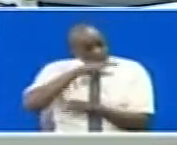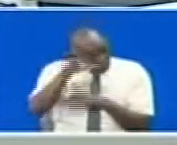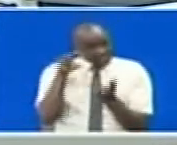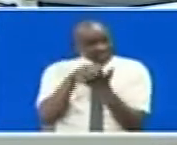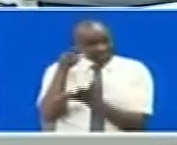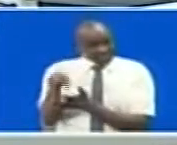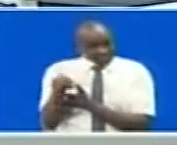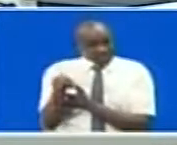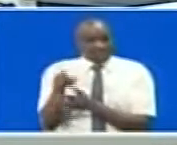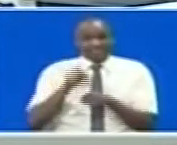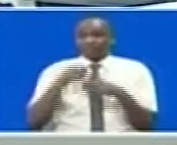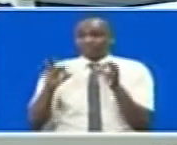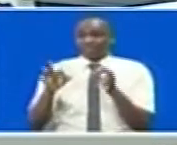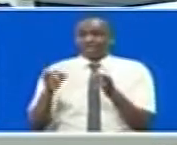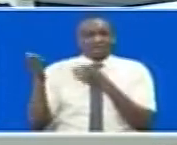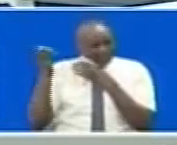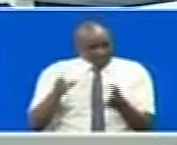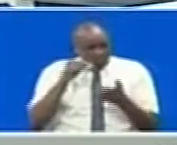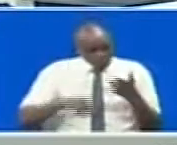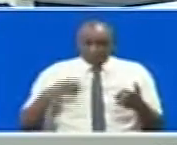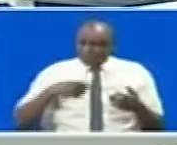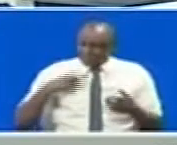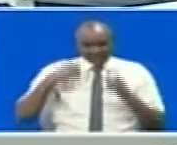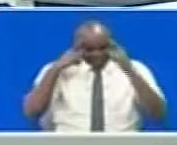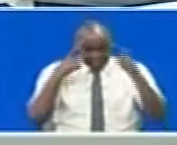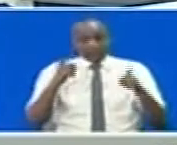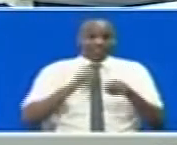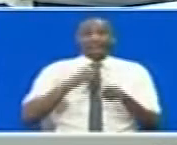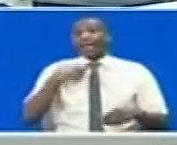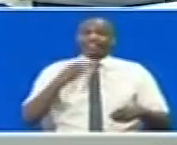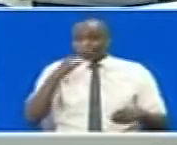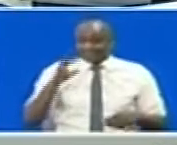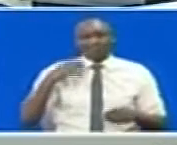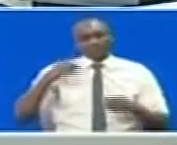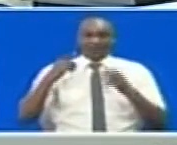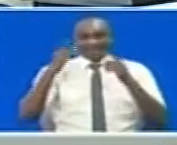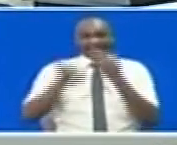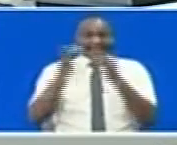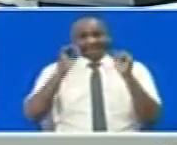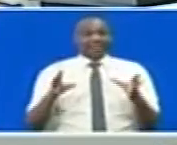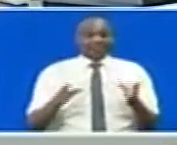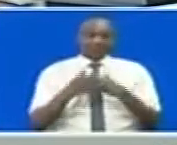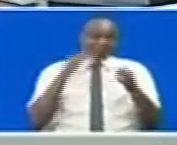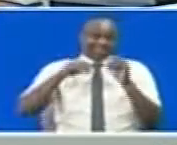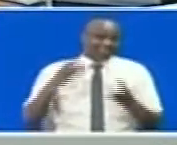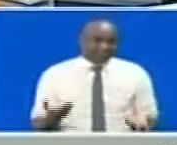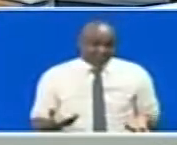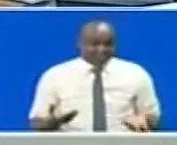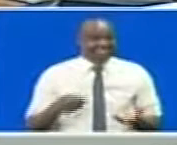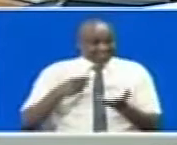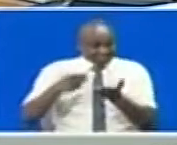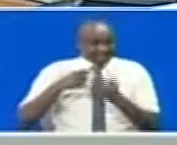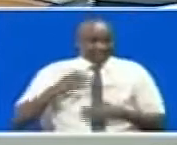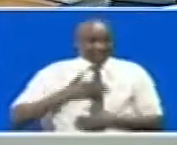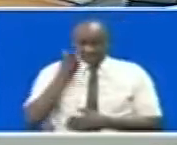and their acquittals create a precedence of impunity as we head towards the 2017 August elections? That is the discussion we will